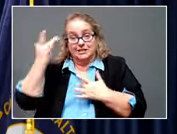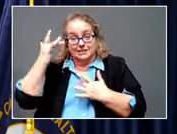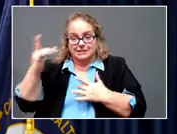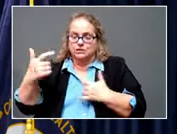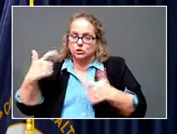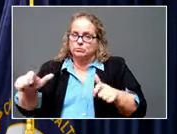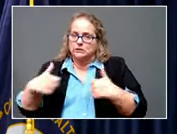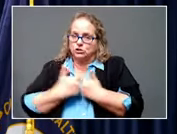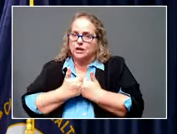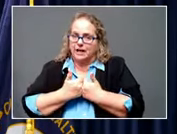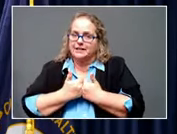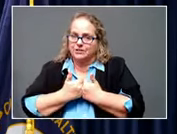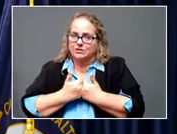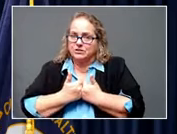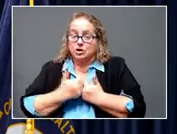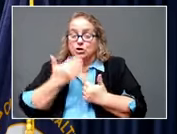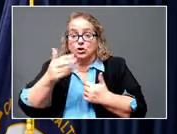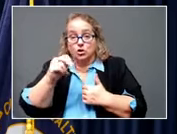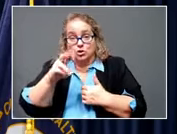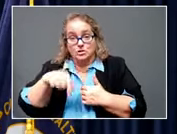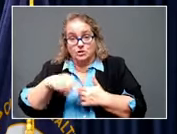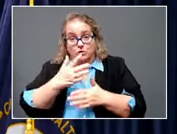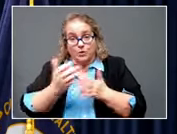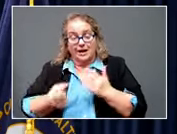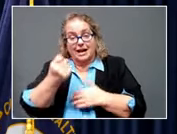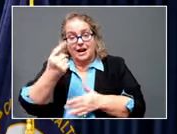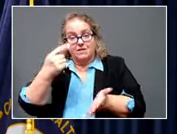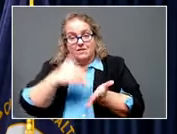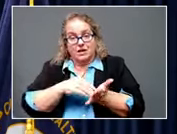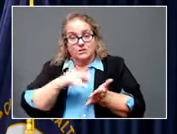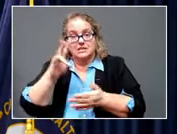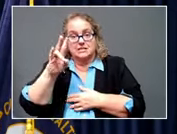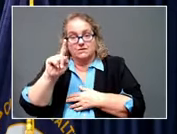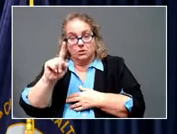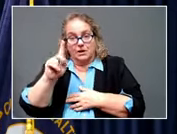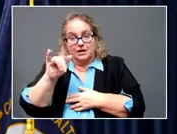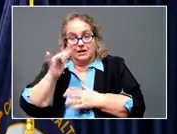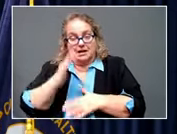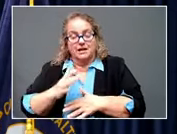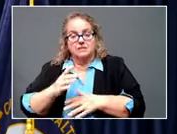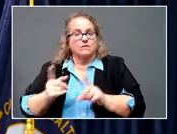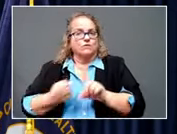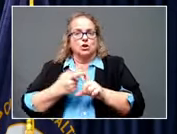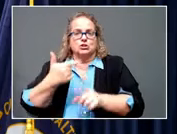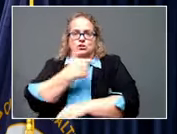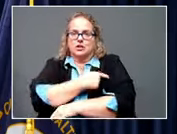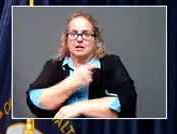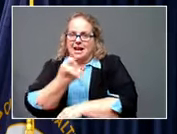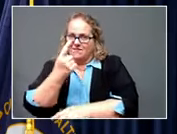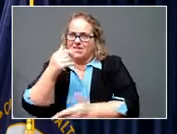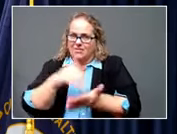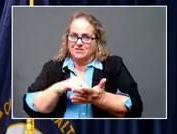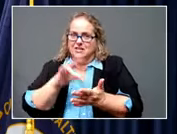weekend, 11,071 Kentuckians got their first shot of hope, meaning 11,071 Kentuckians made